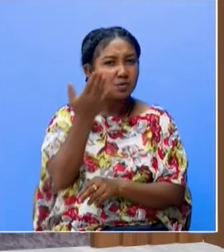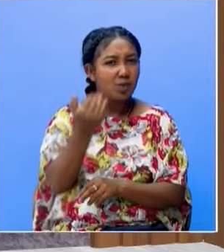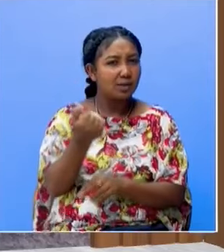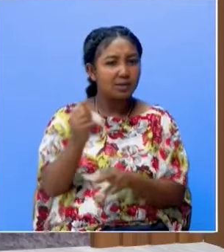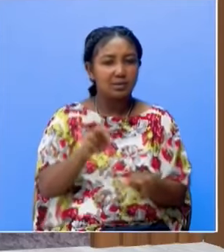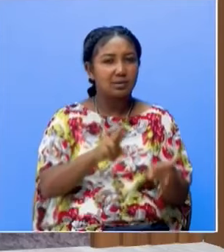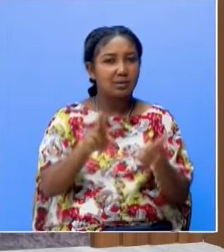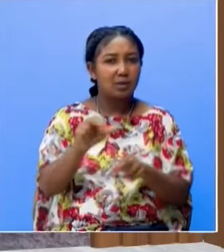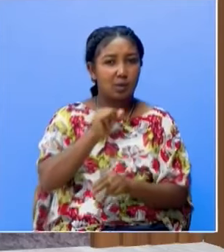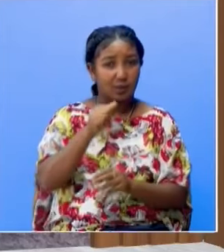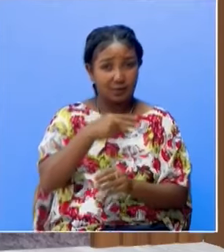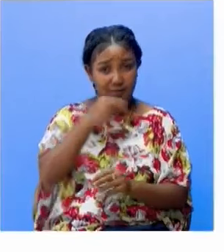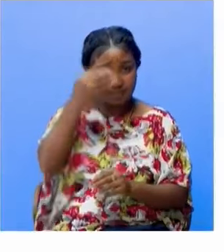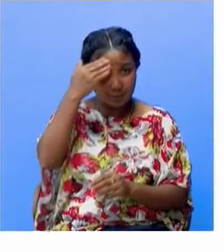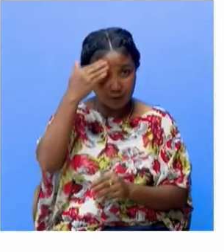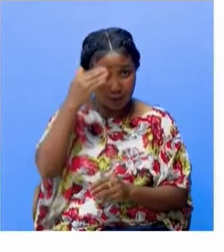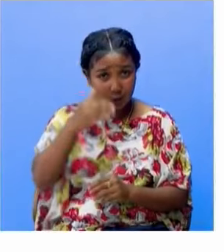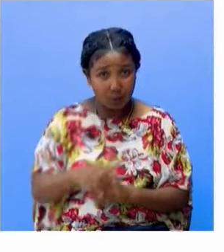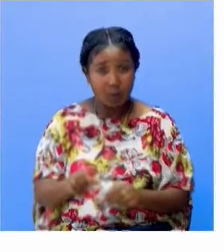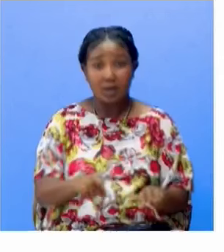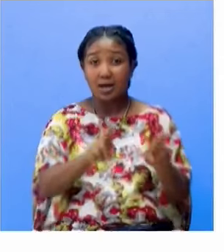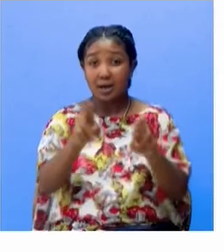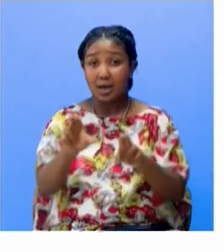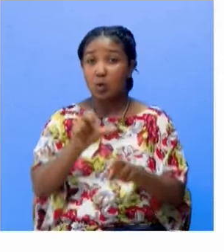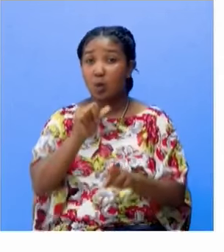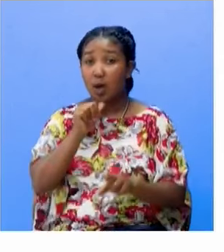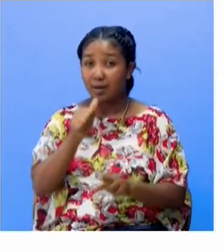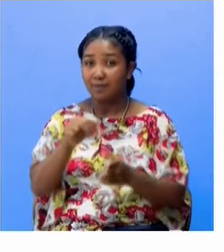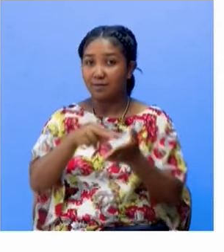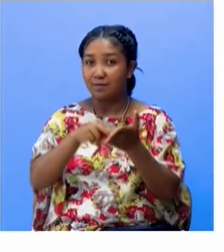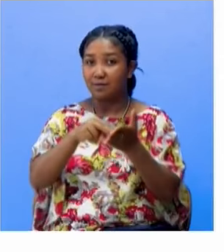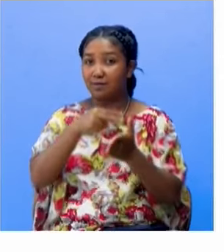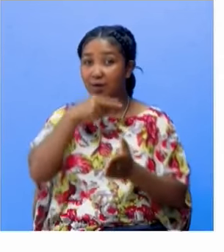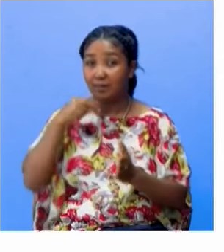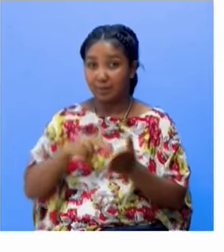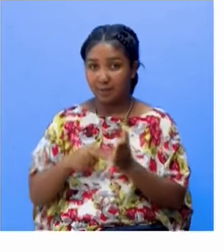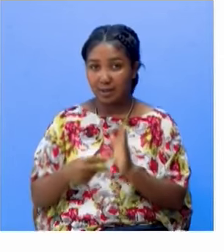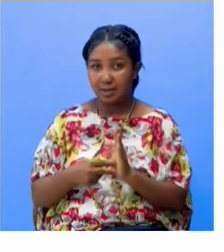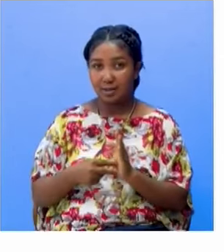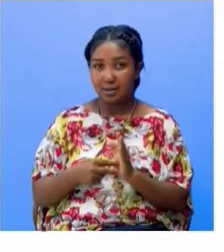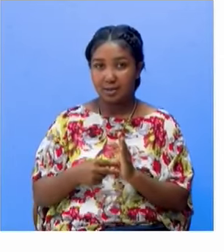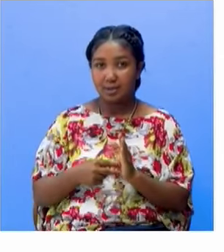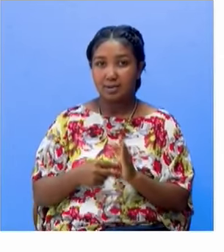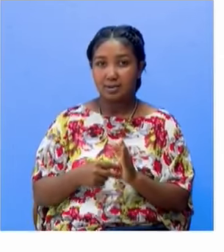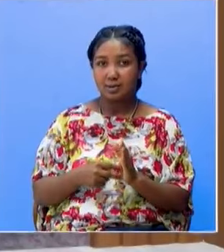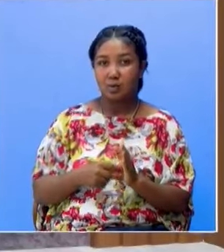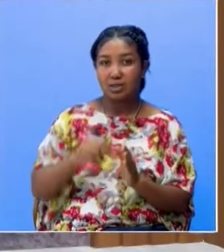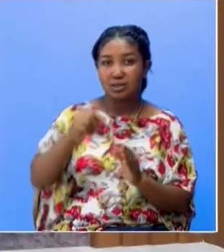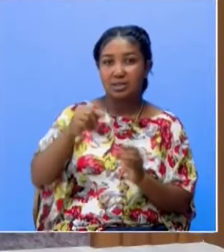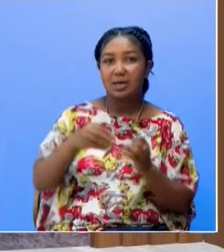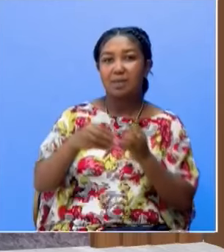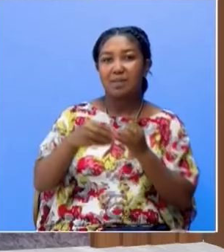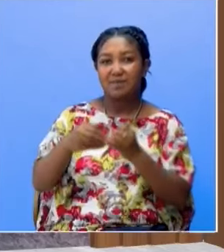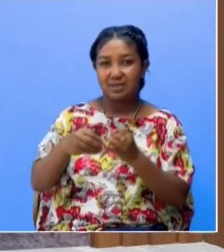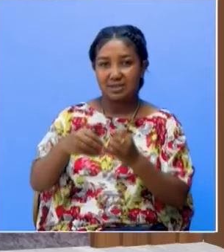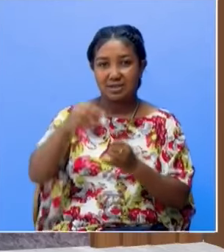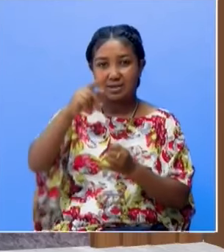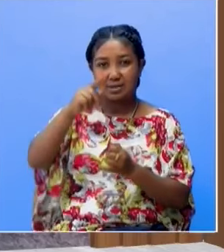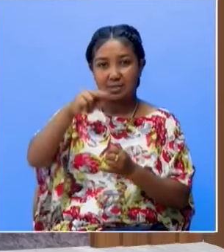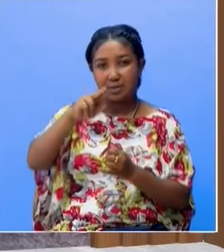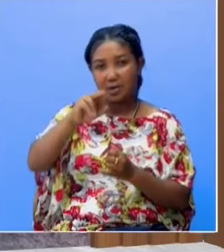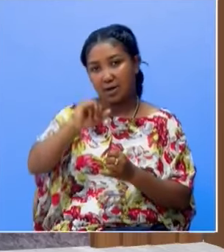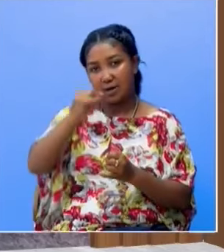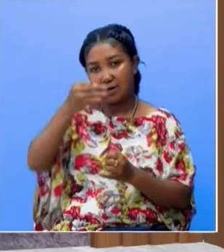verb? Come on. A regular verb means, here this one is prefix. Prefix means